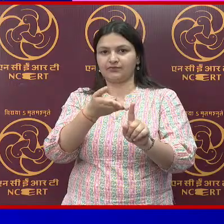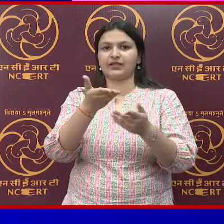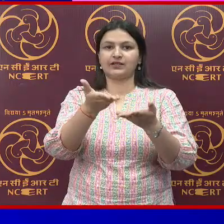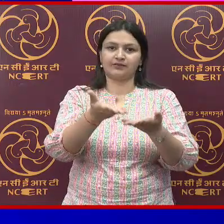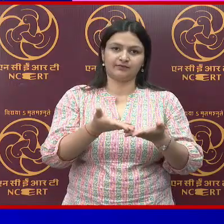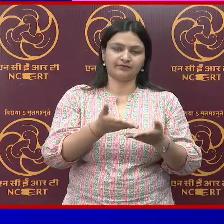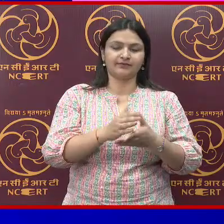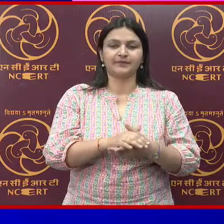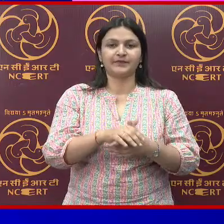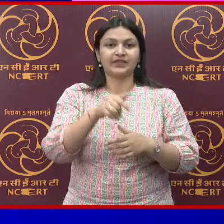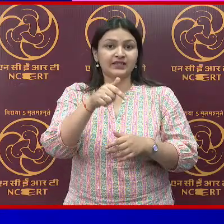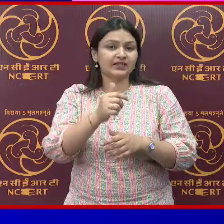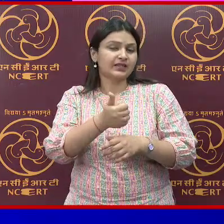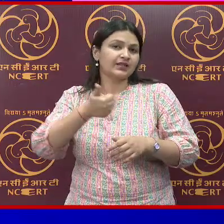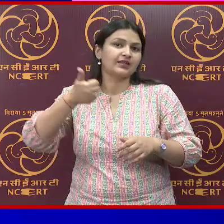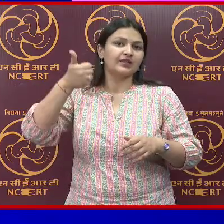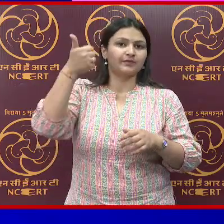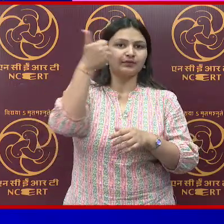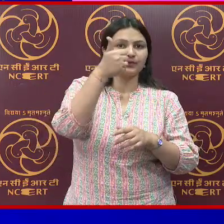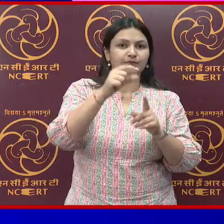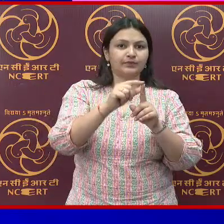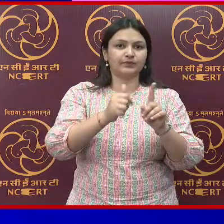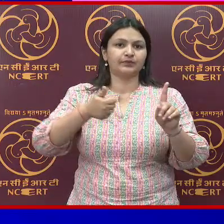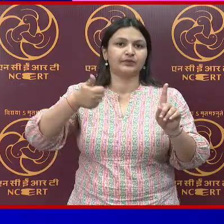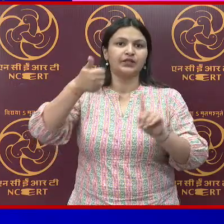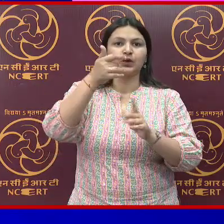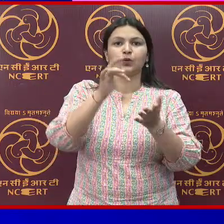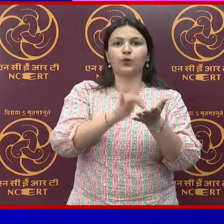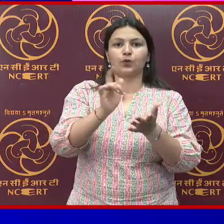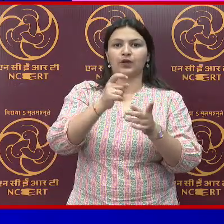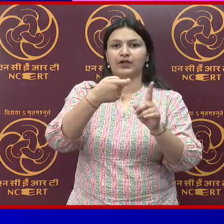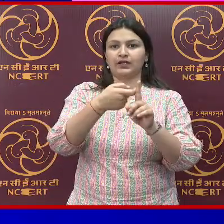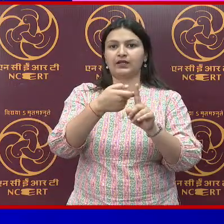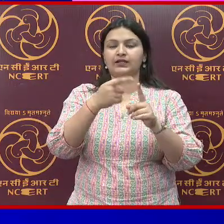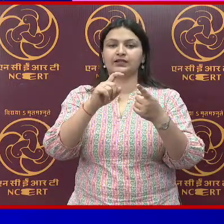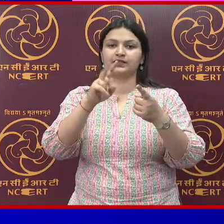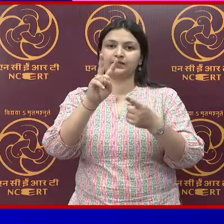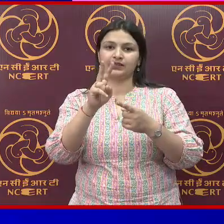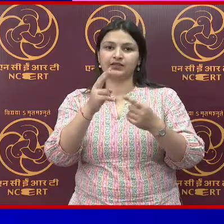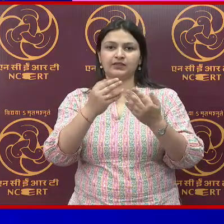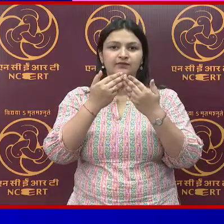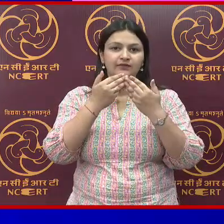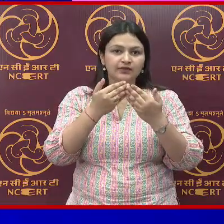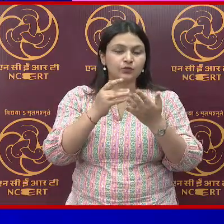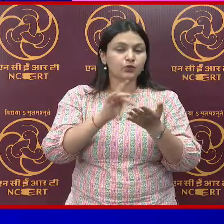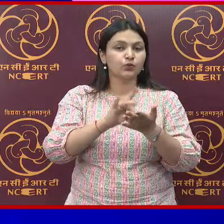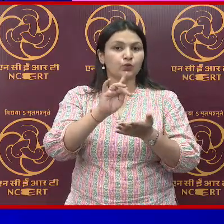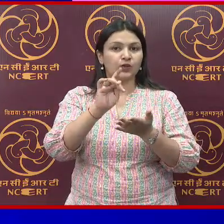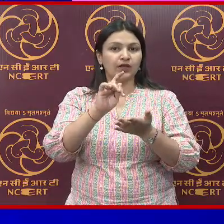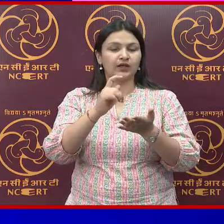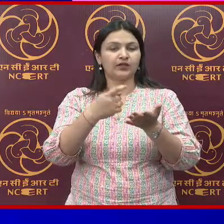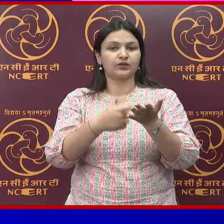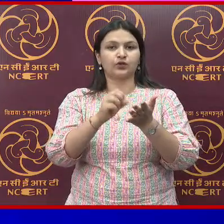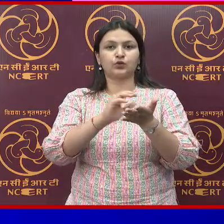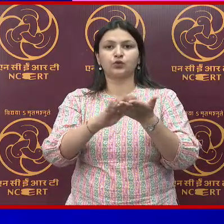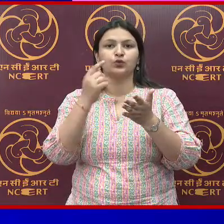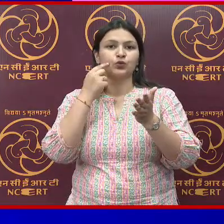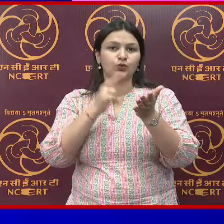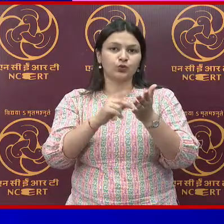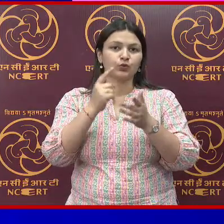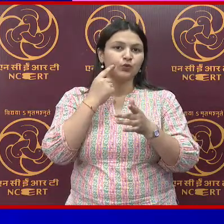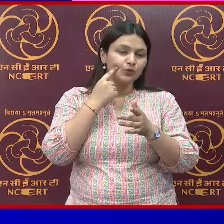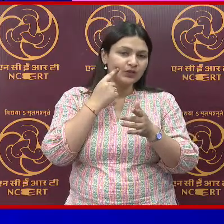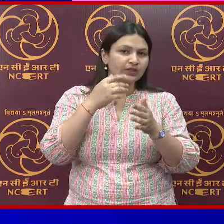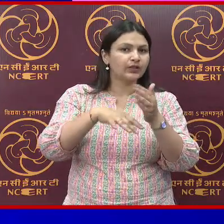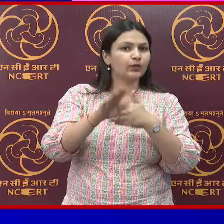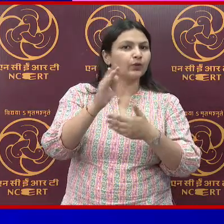so much. She is the head mistress in KV Sector 22, Rohini, Delhi. And ma'am, the chapter is